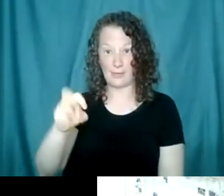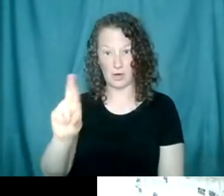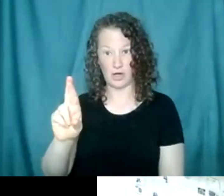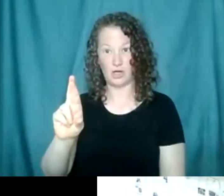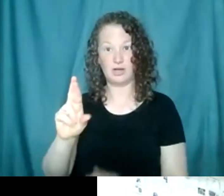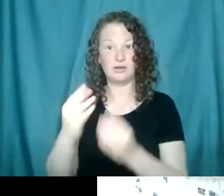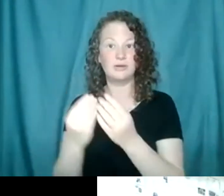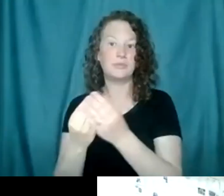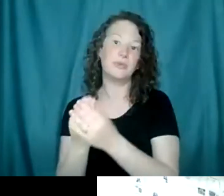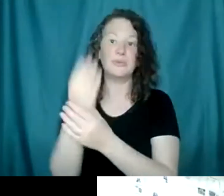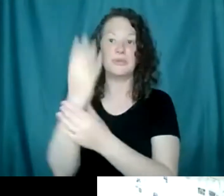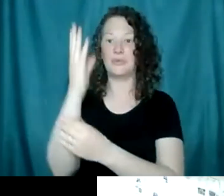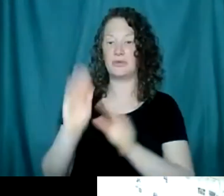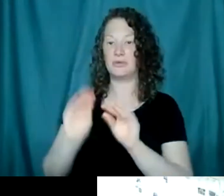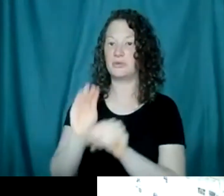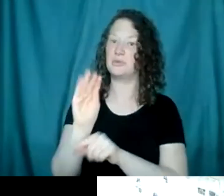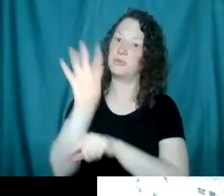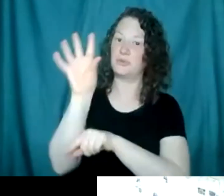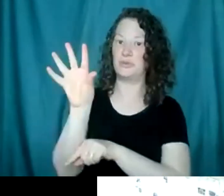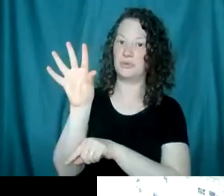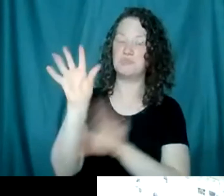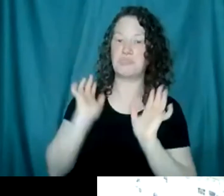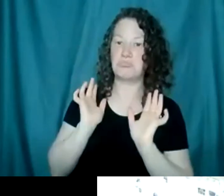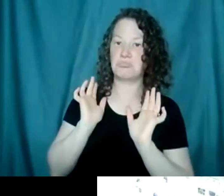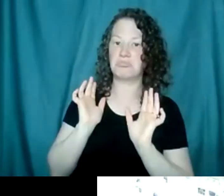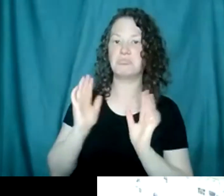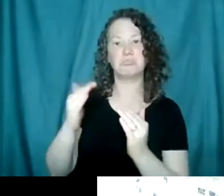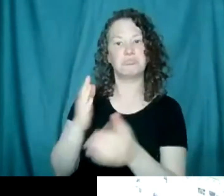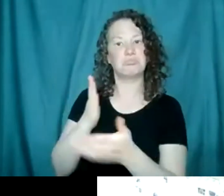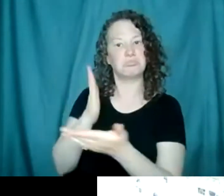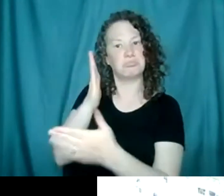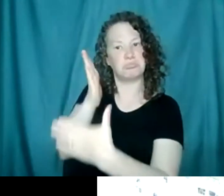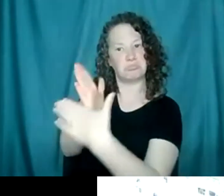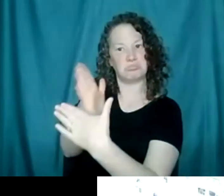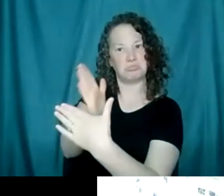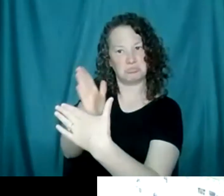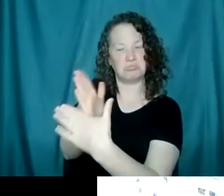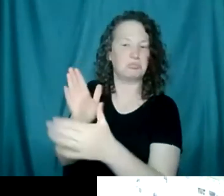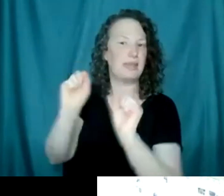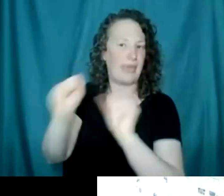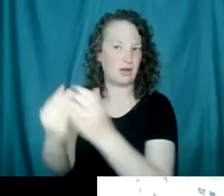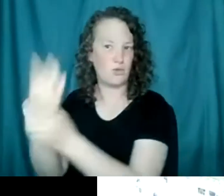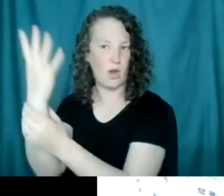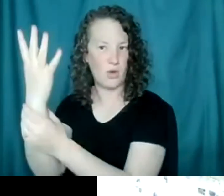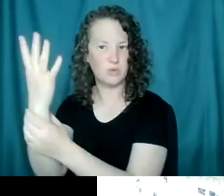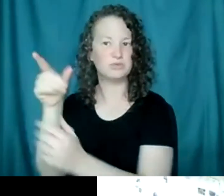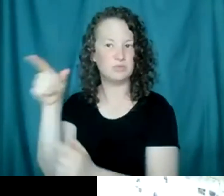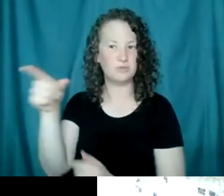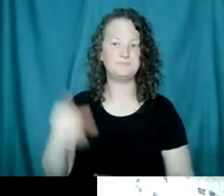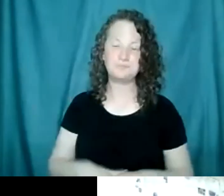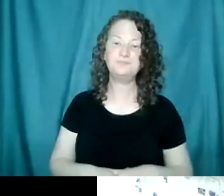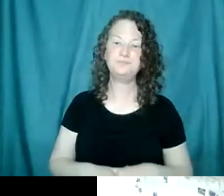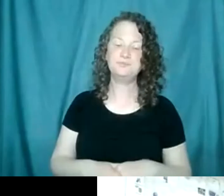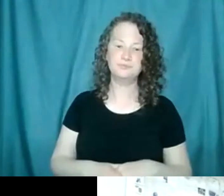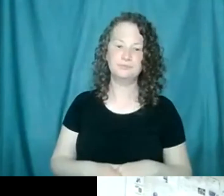you're able to grow those in a relatively tight space like you have on the International Space Station, and that's what they were able to do. So